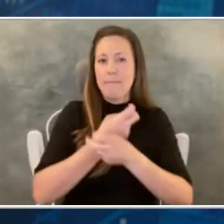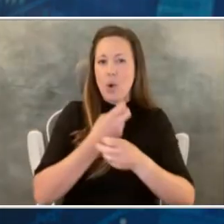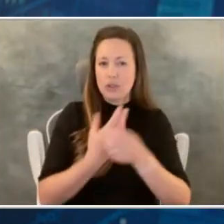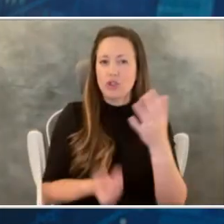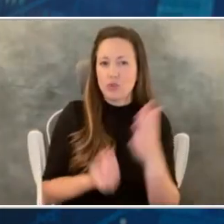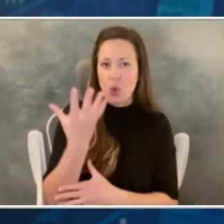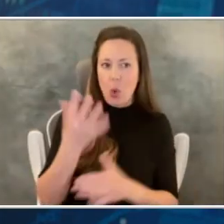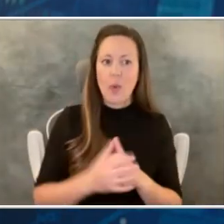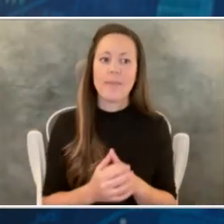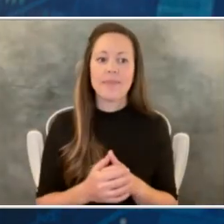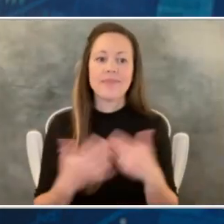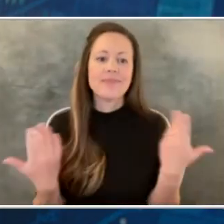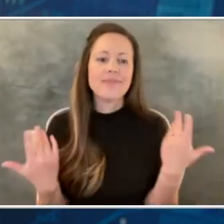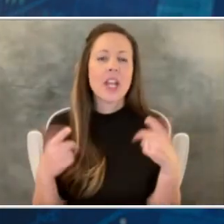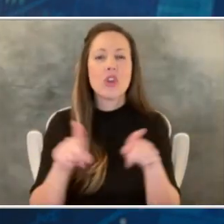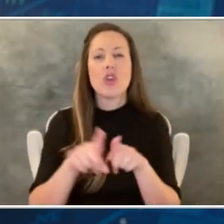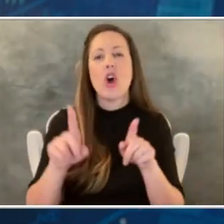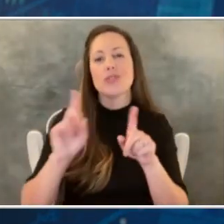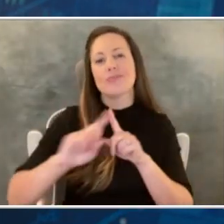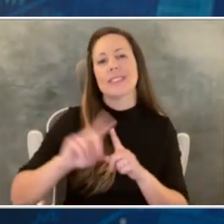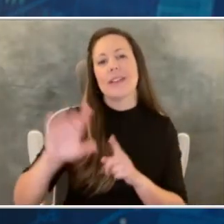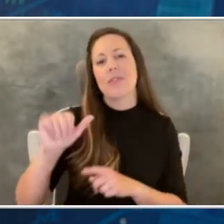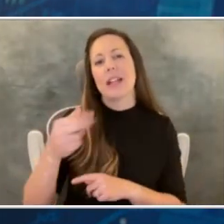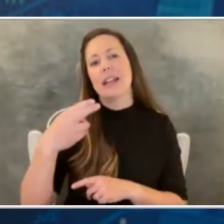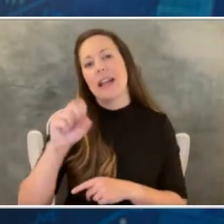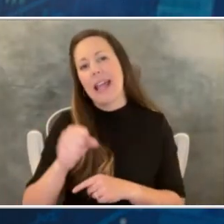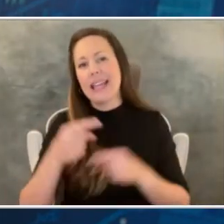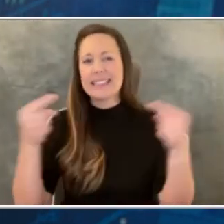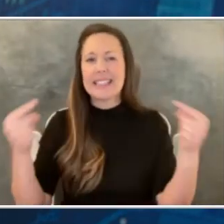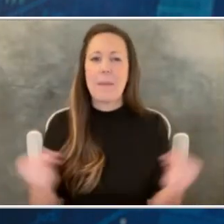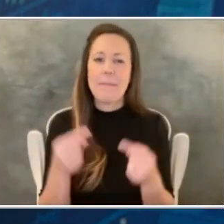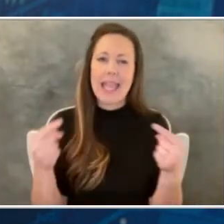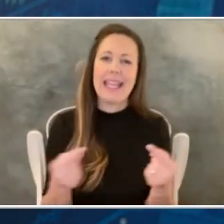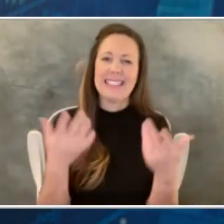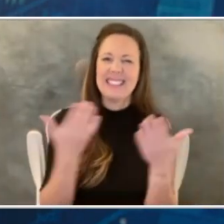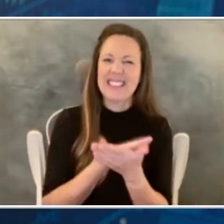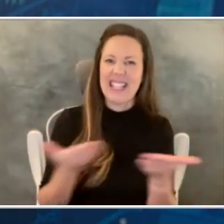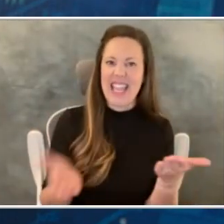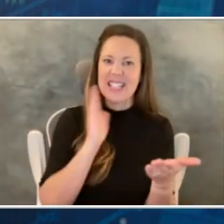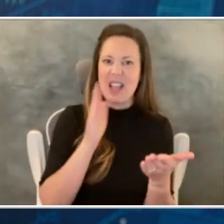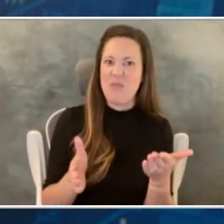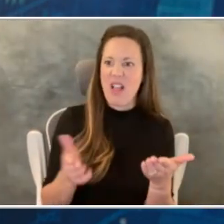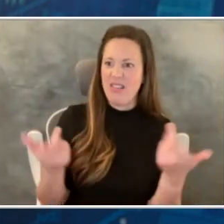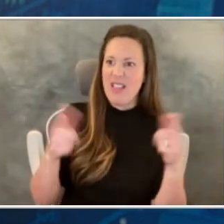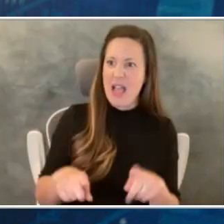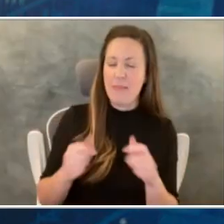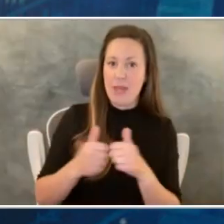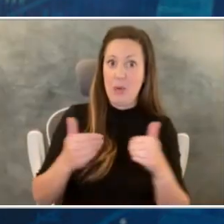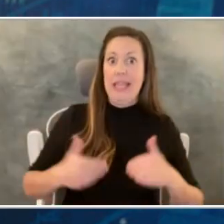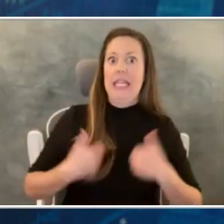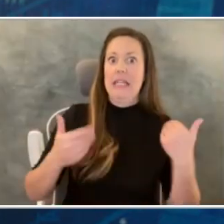apophysitis, for example, which is, for example, Osgood Slaughters. That's one that's very common in